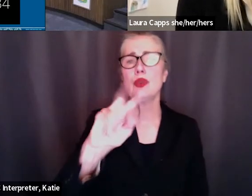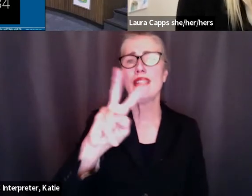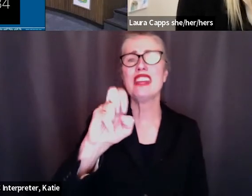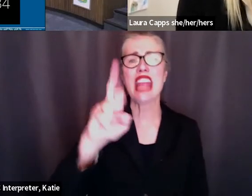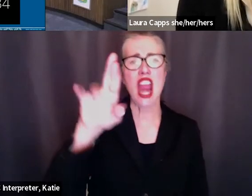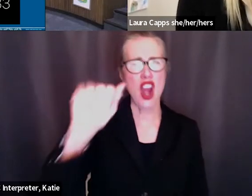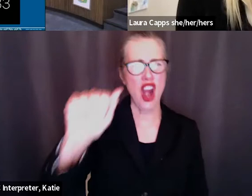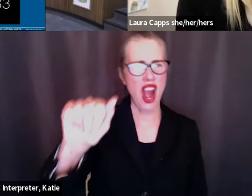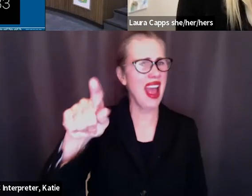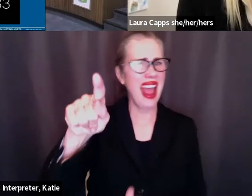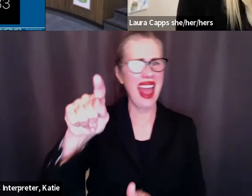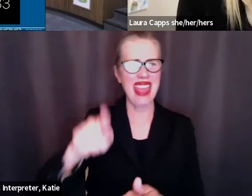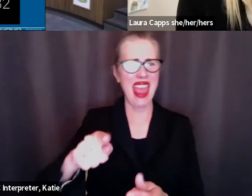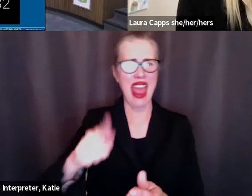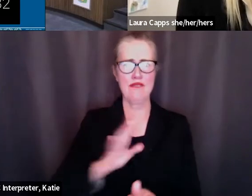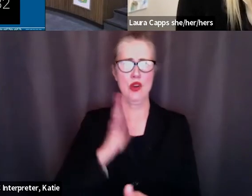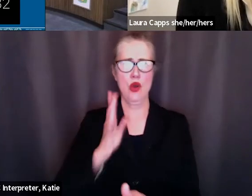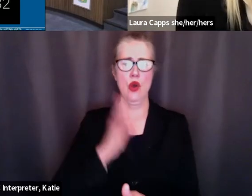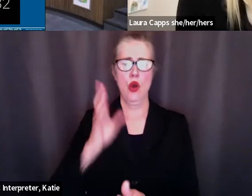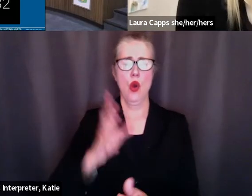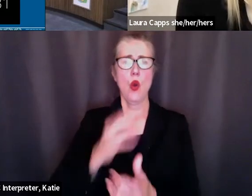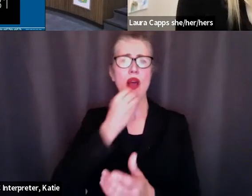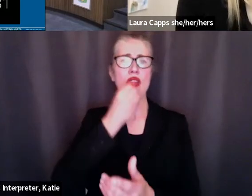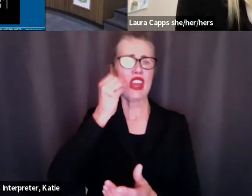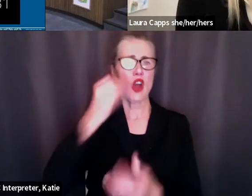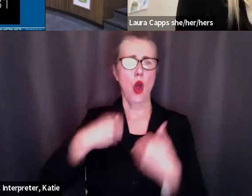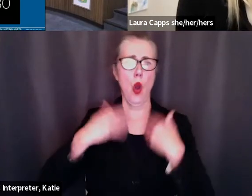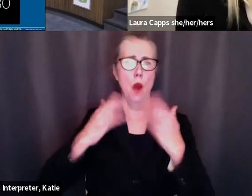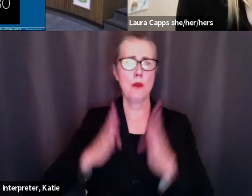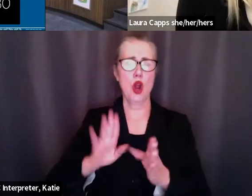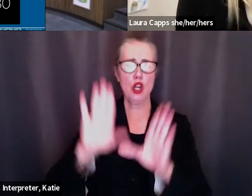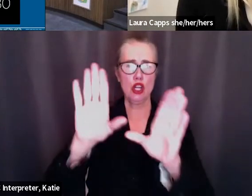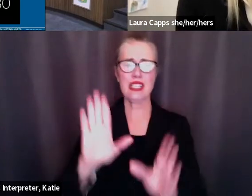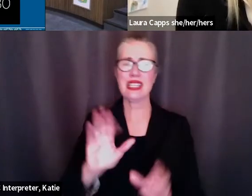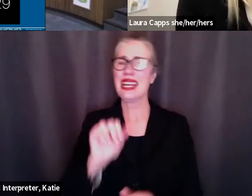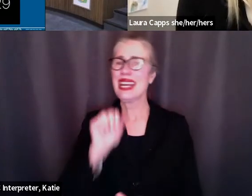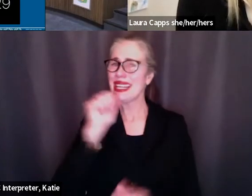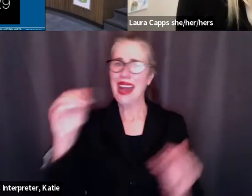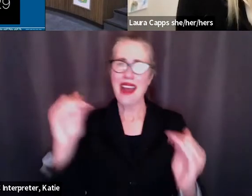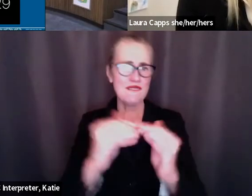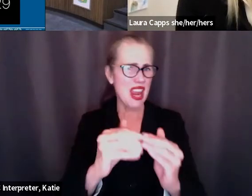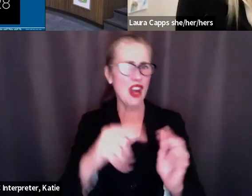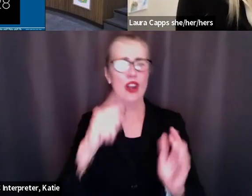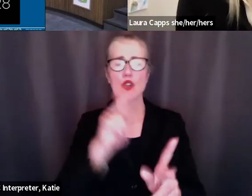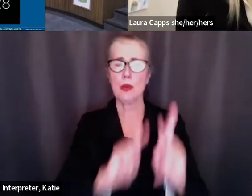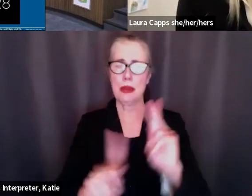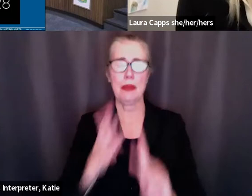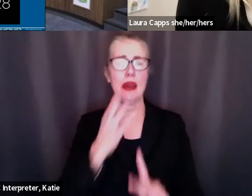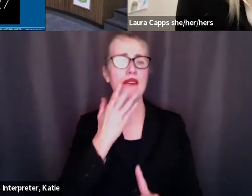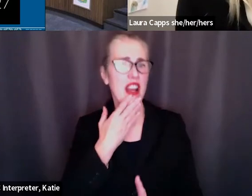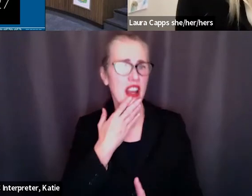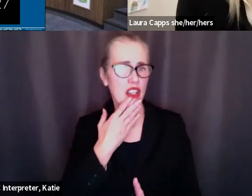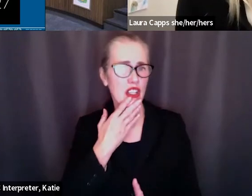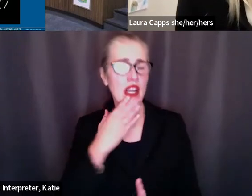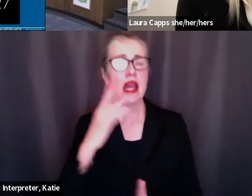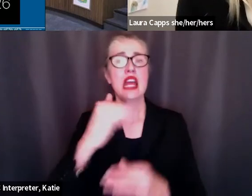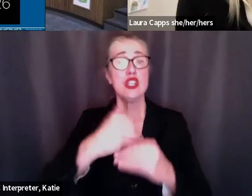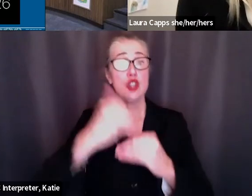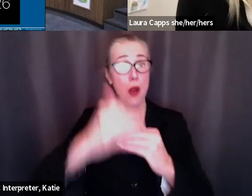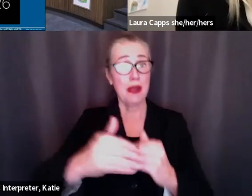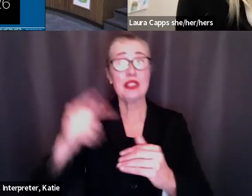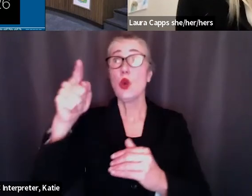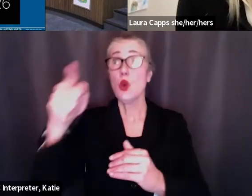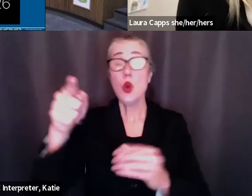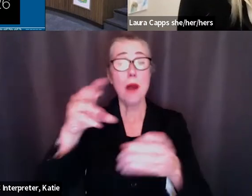this is an issue because it muffles the voice of the working class immigrant families and people of color affluent neighborhoods are most likely to be involved in local